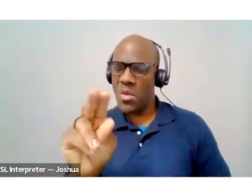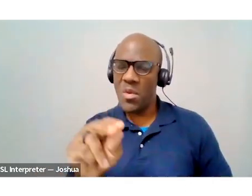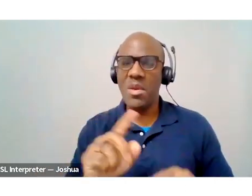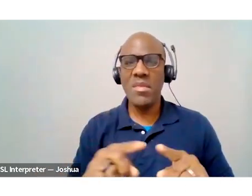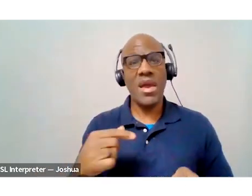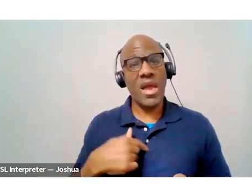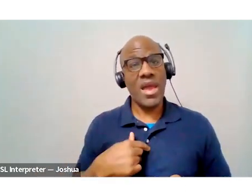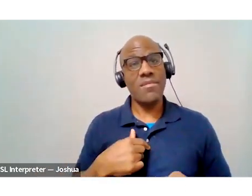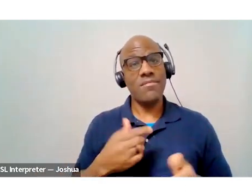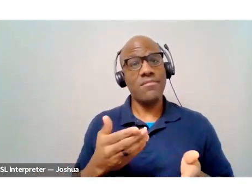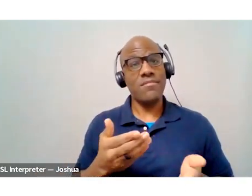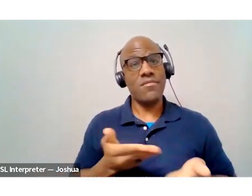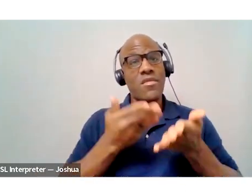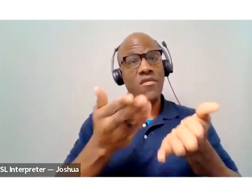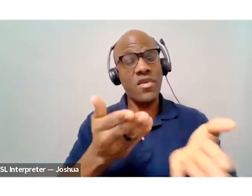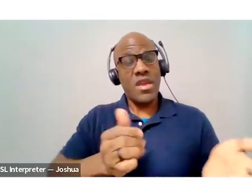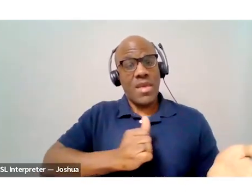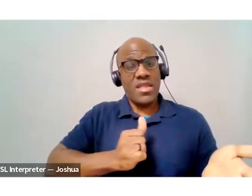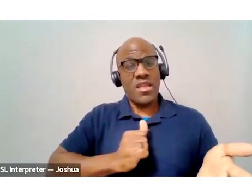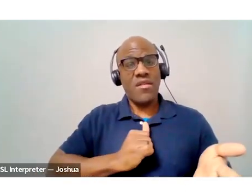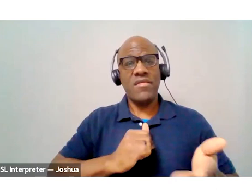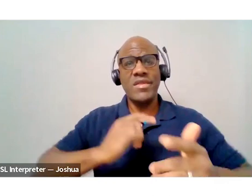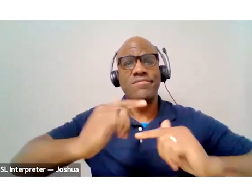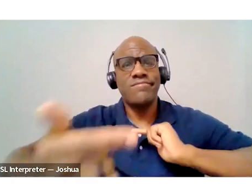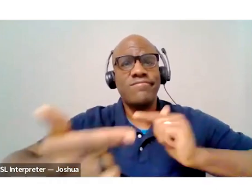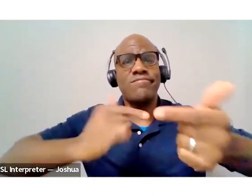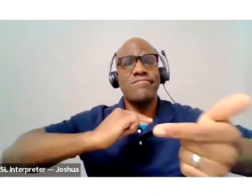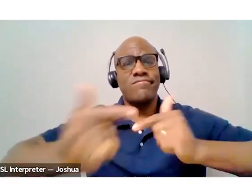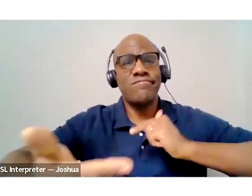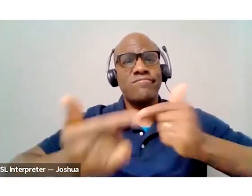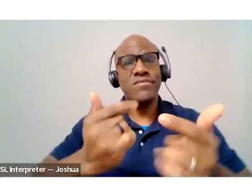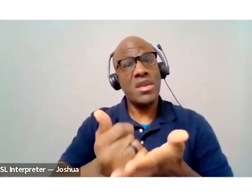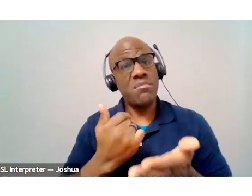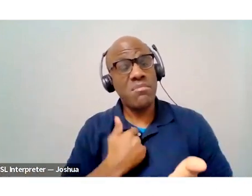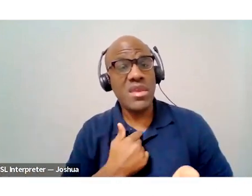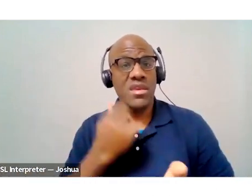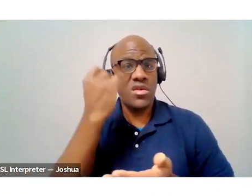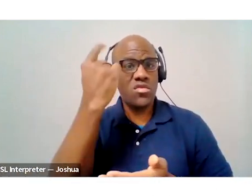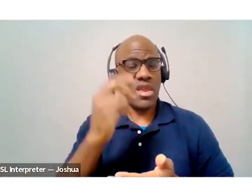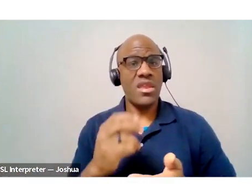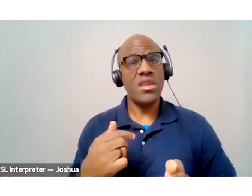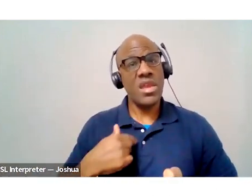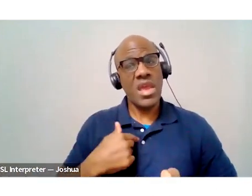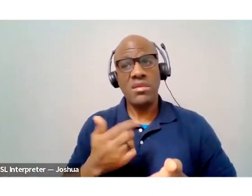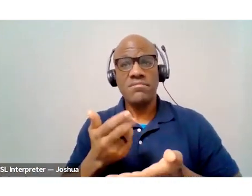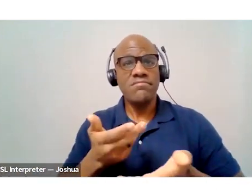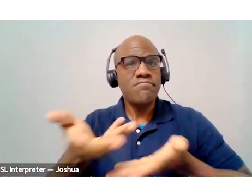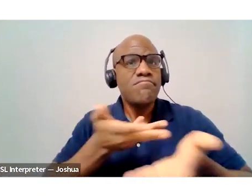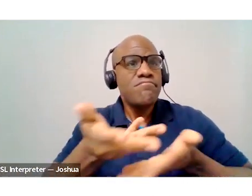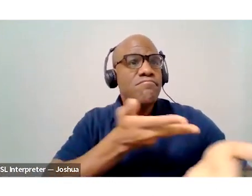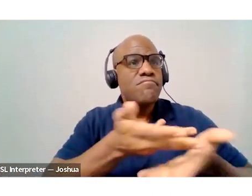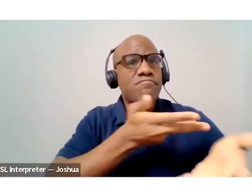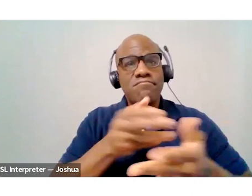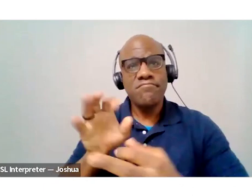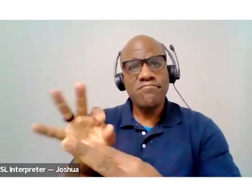offering, to be in dialogue with you all about what that could look like in its most robust form. What would it look like